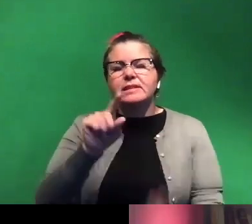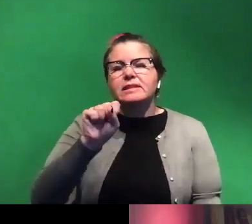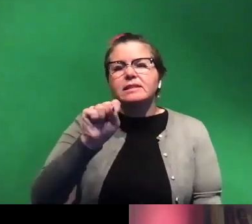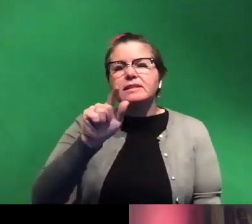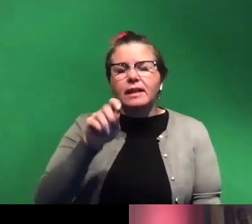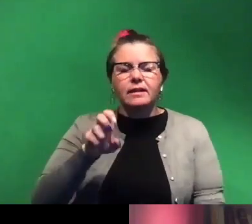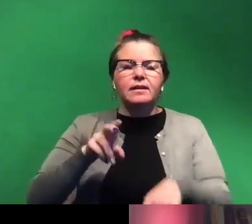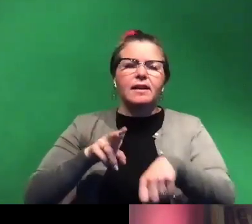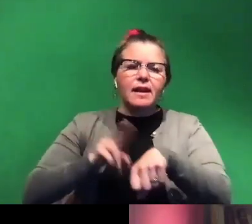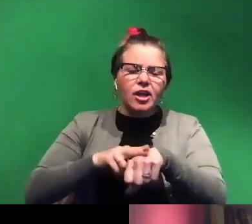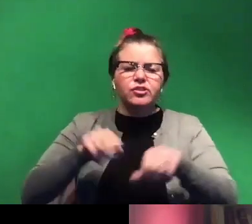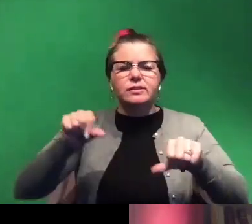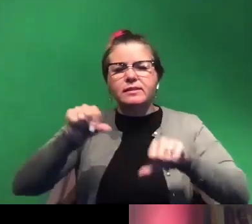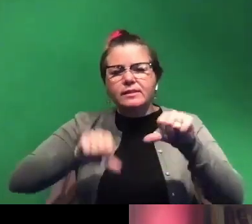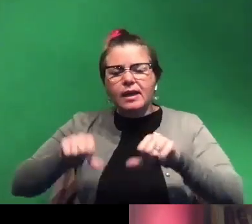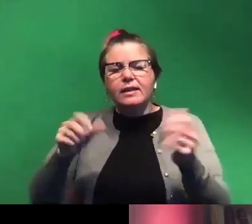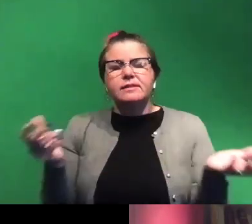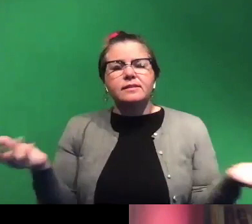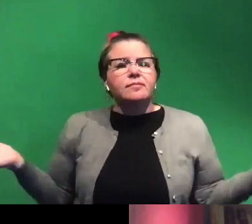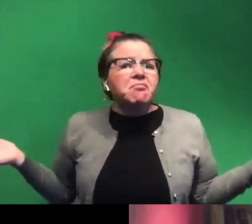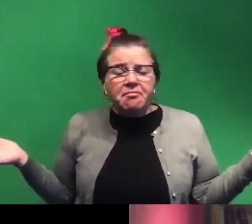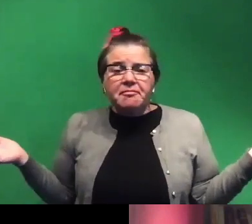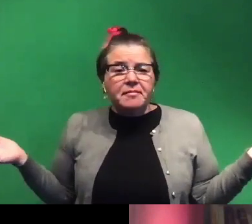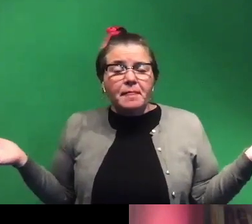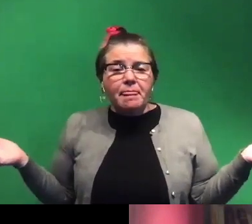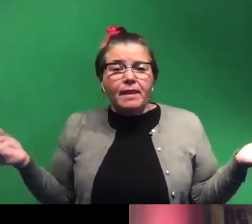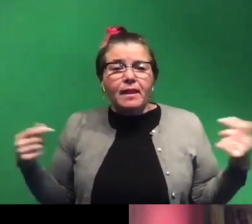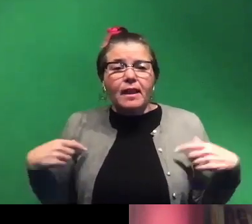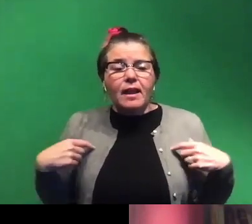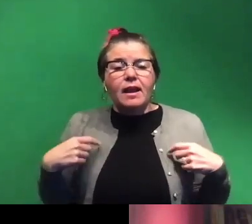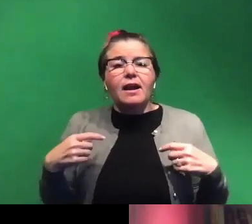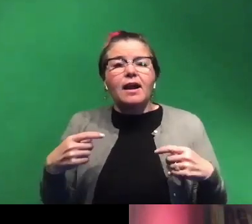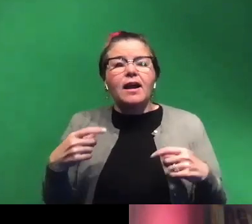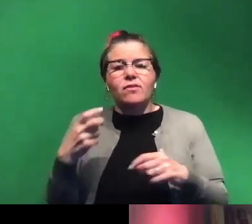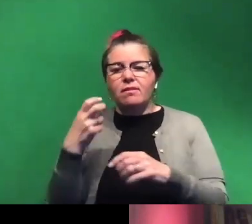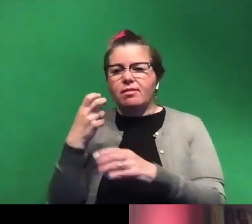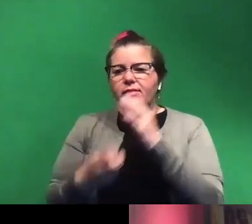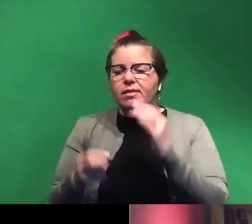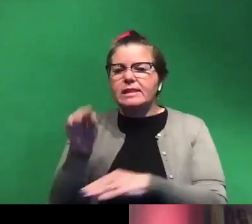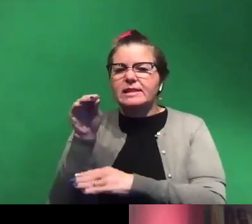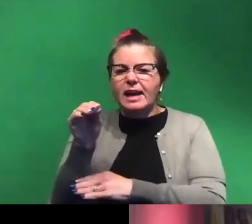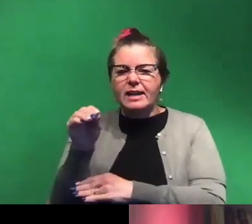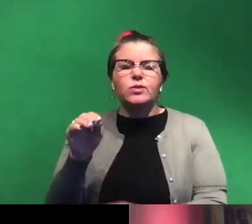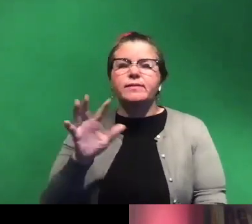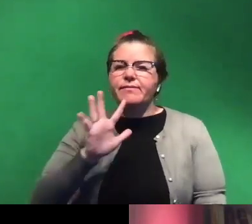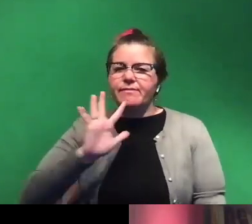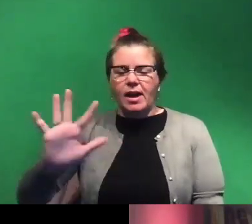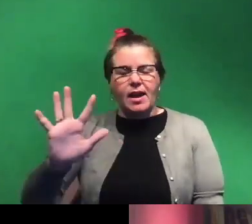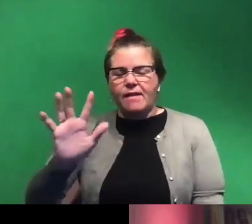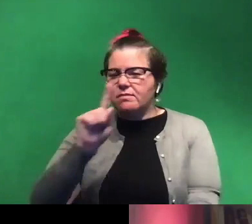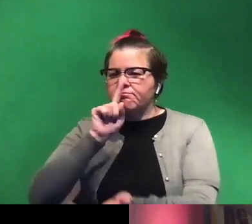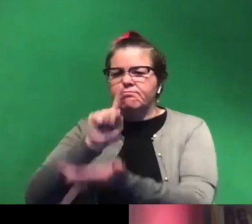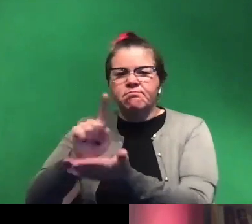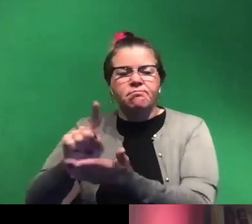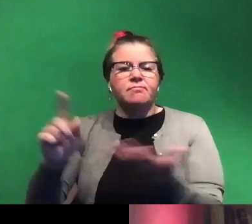and Science. And I just, I got the dinosaur bug at about 5 at the latest and